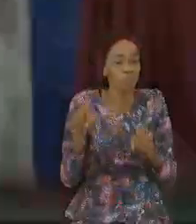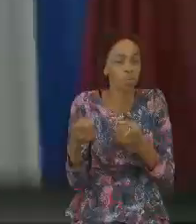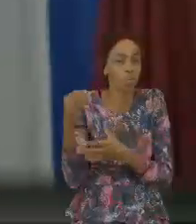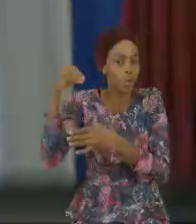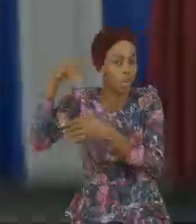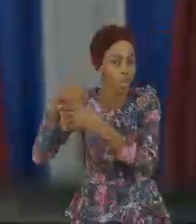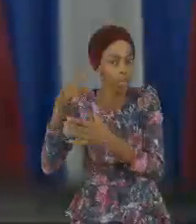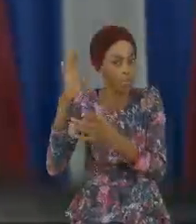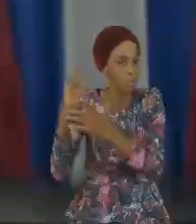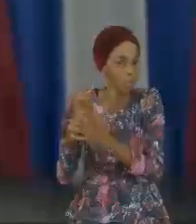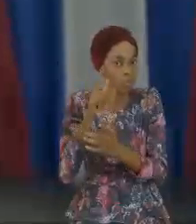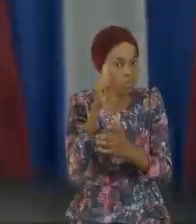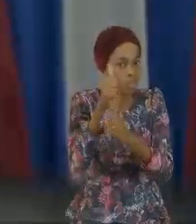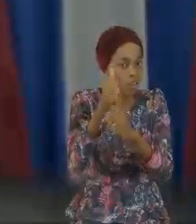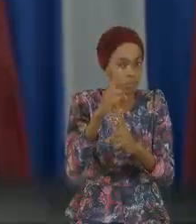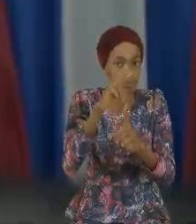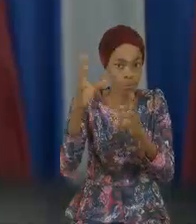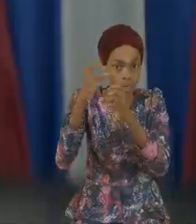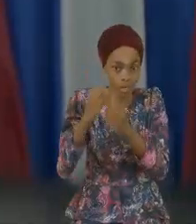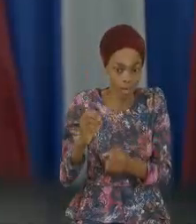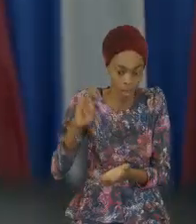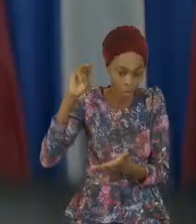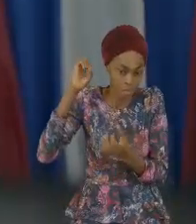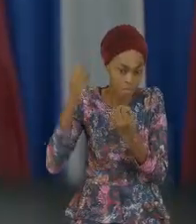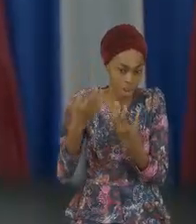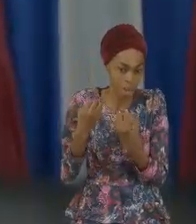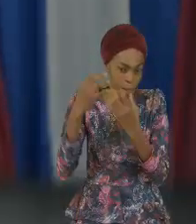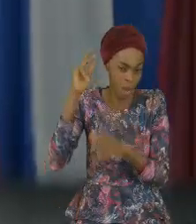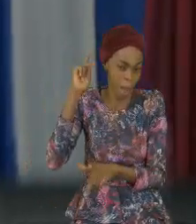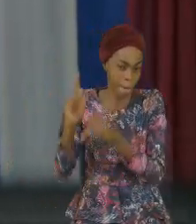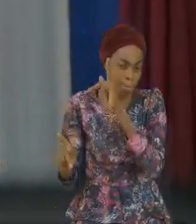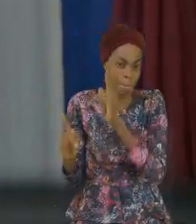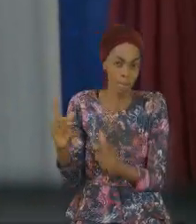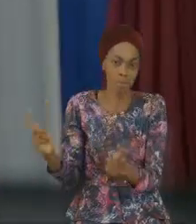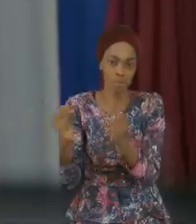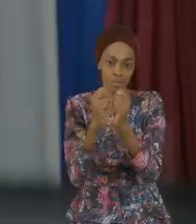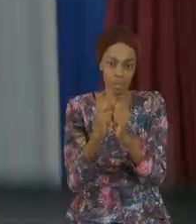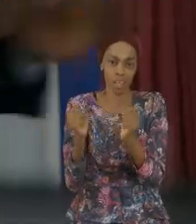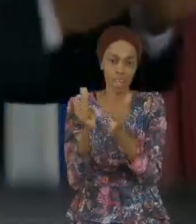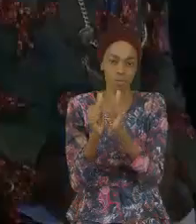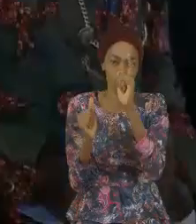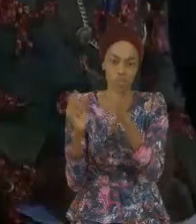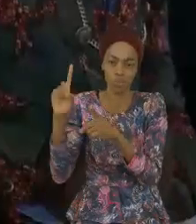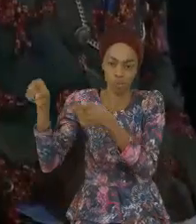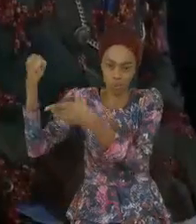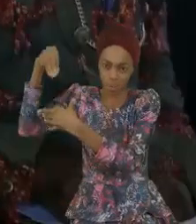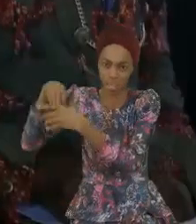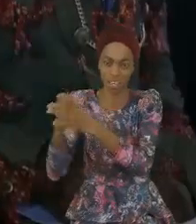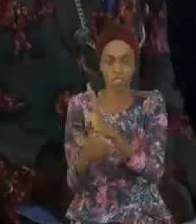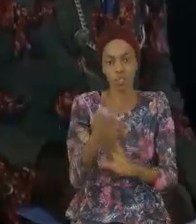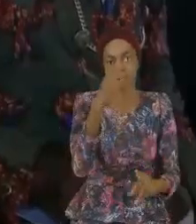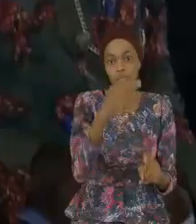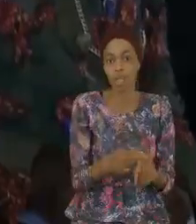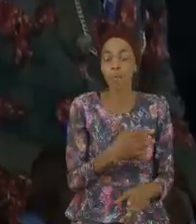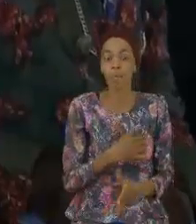You'll take thousands and hundreds of thousands and millions along with you to go in Jesus' name. And